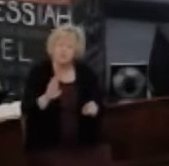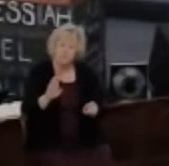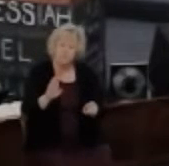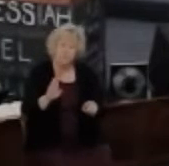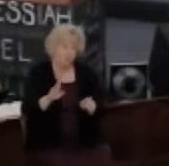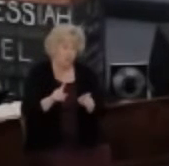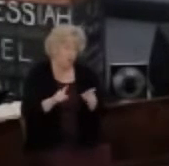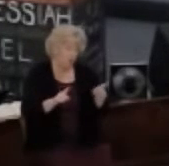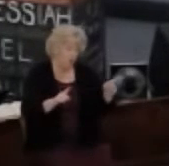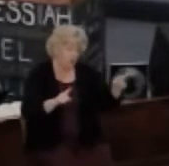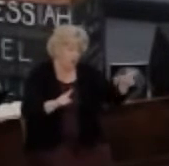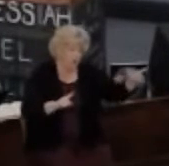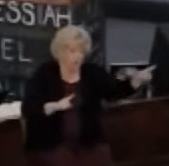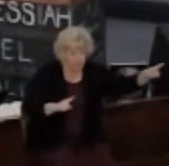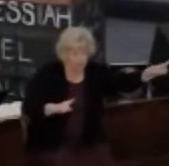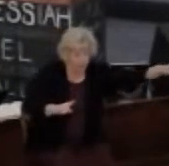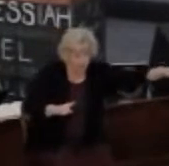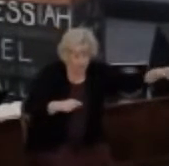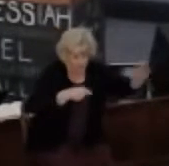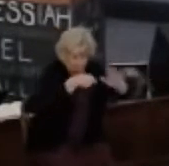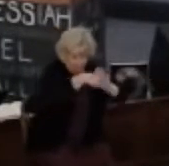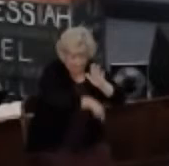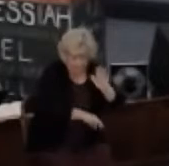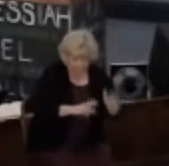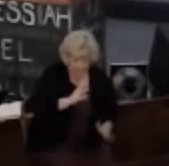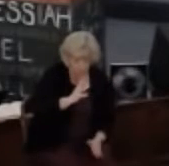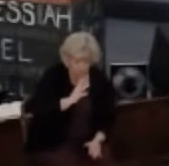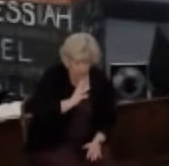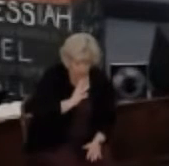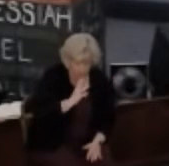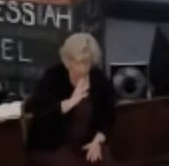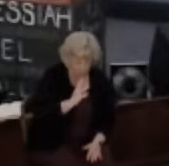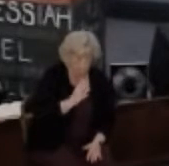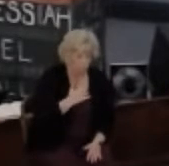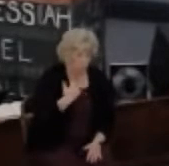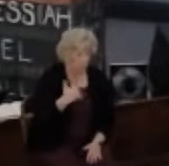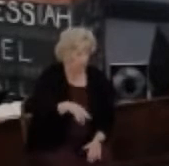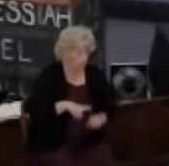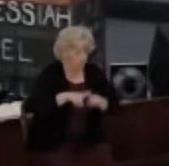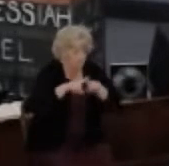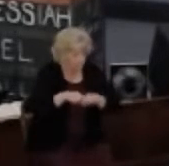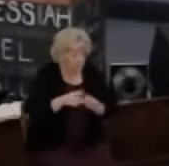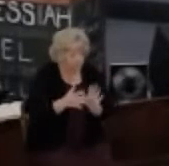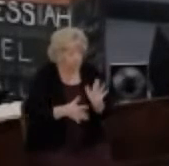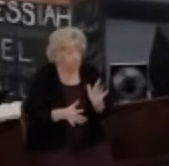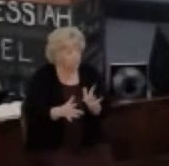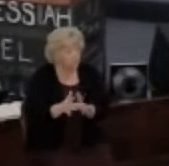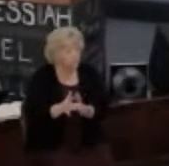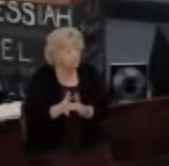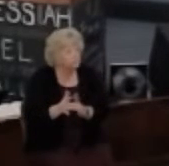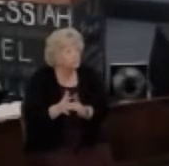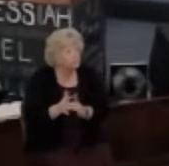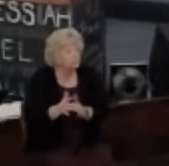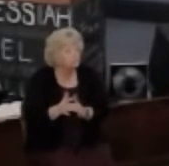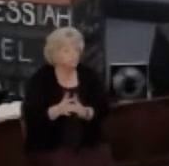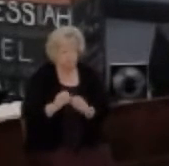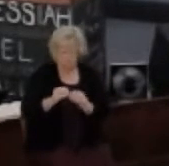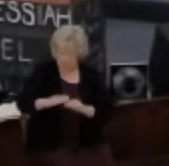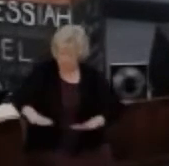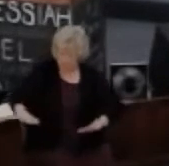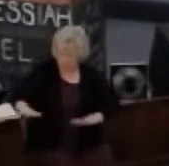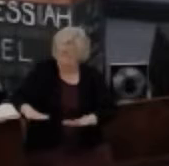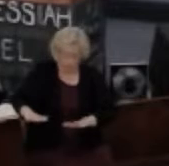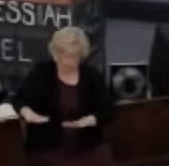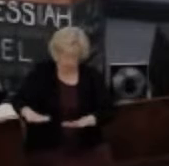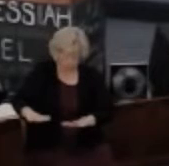Launch into the deep. Now here's total dependence on Jesus. No more land, no more